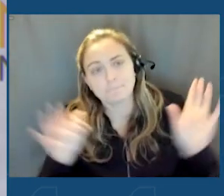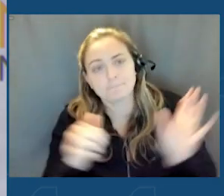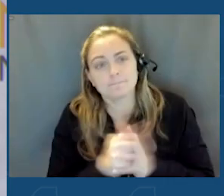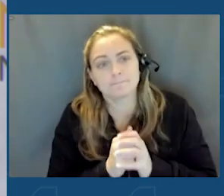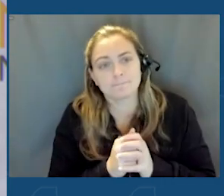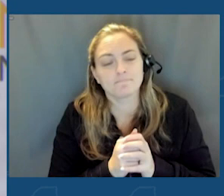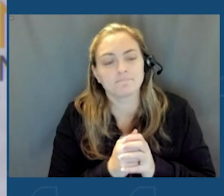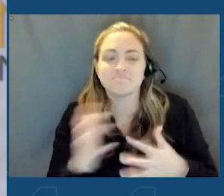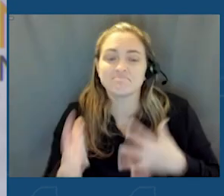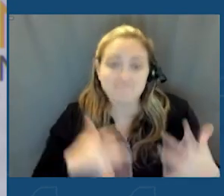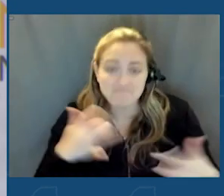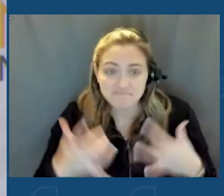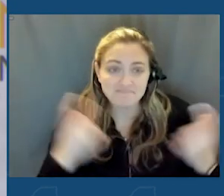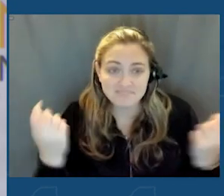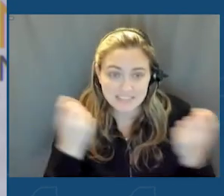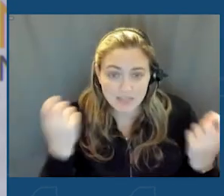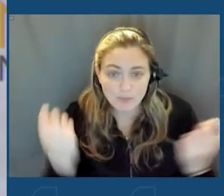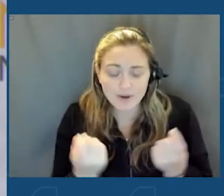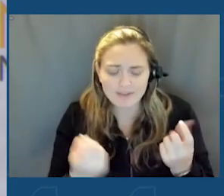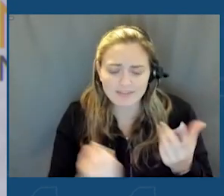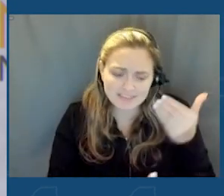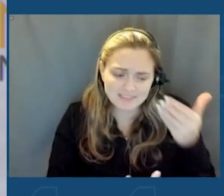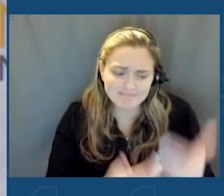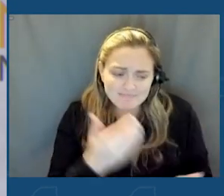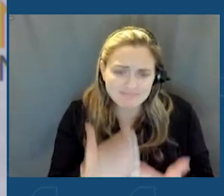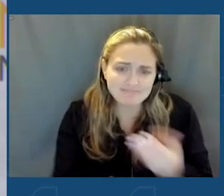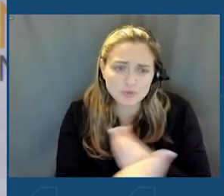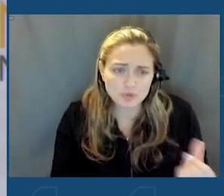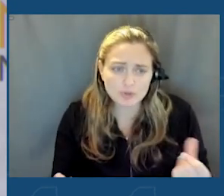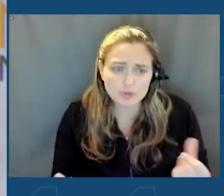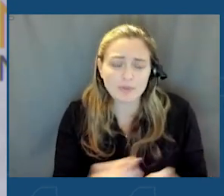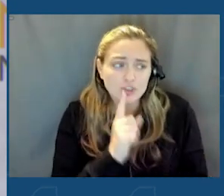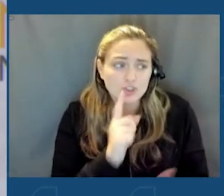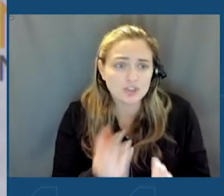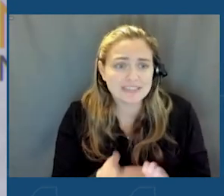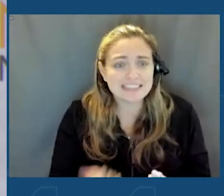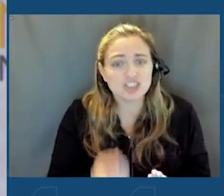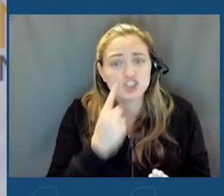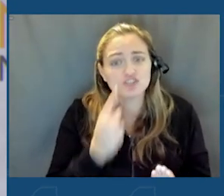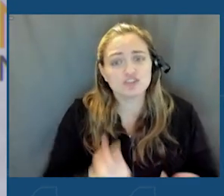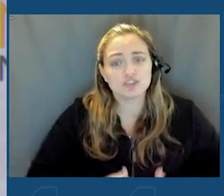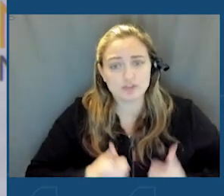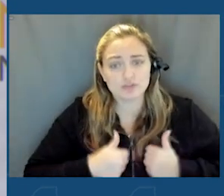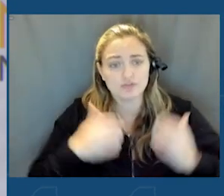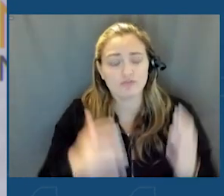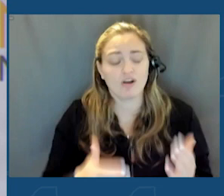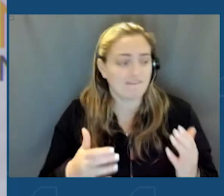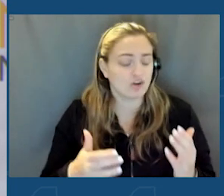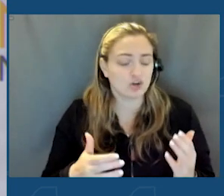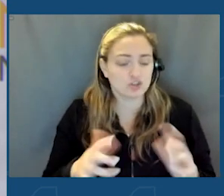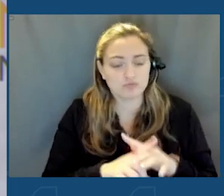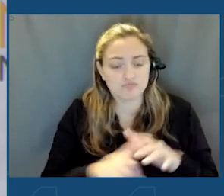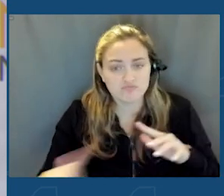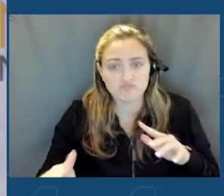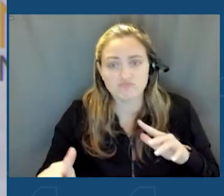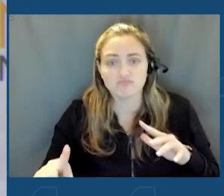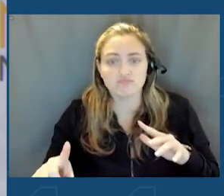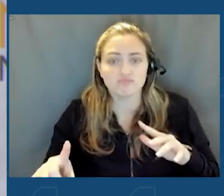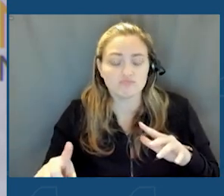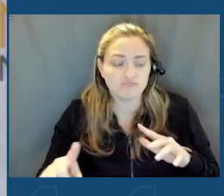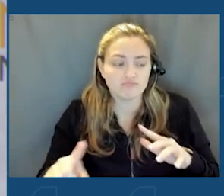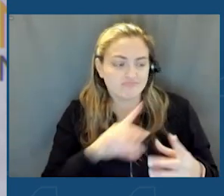that we're celebrating these steps to solutions, making it easier for survivors to disentangle themselves from accounts with abusive